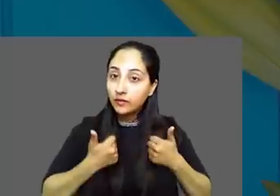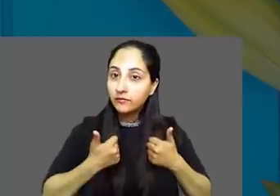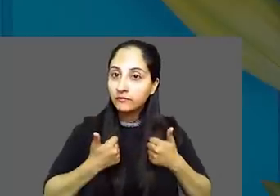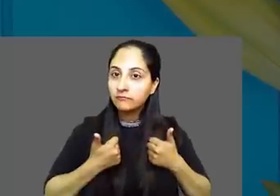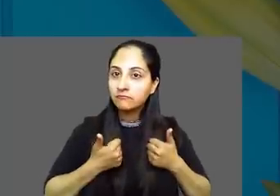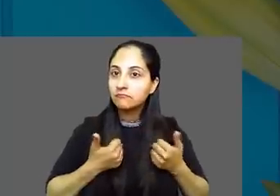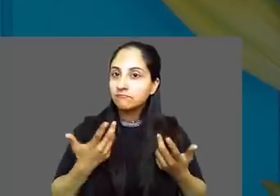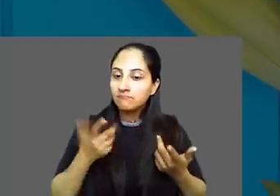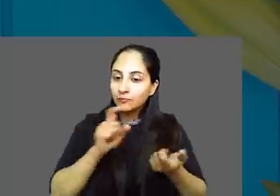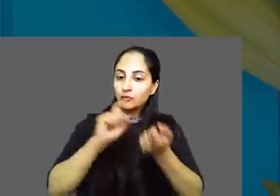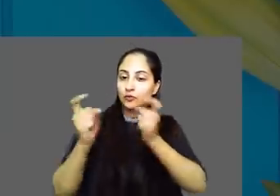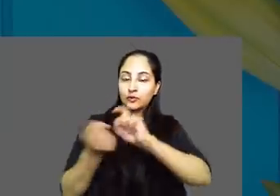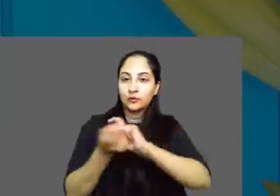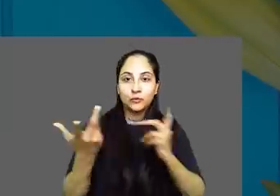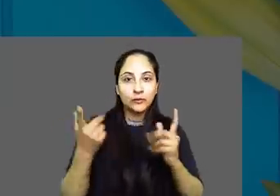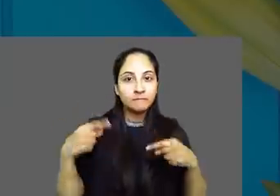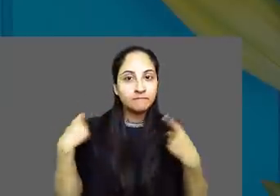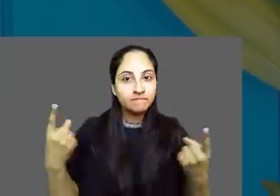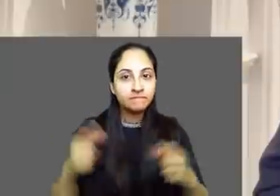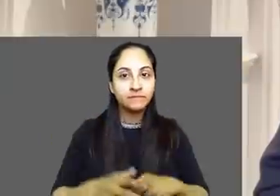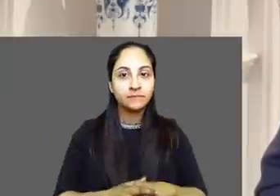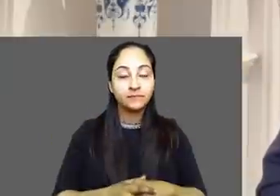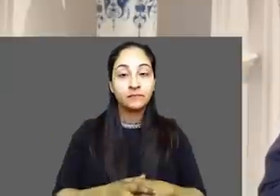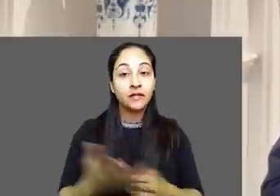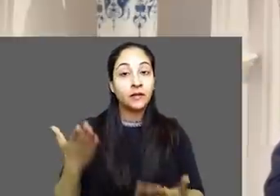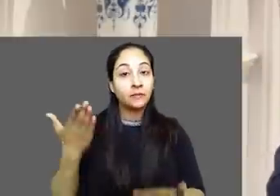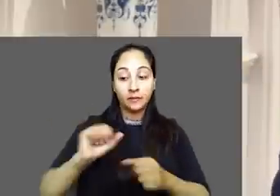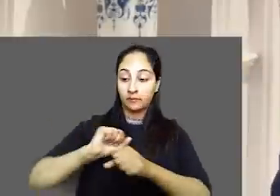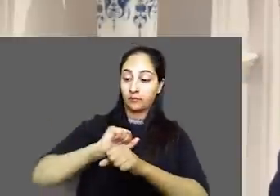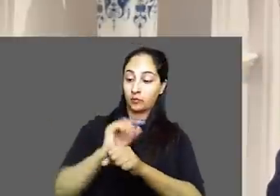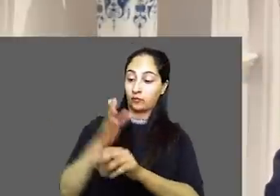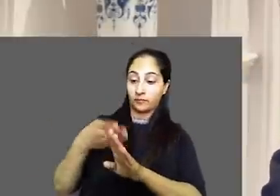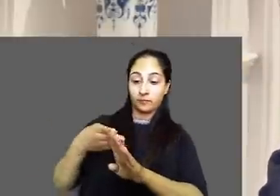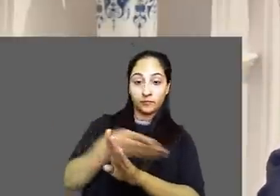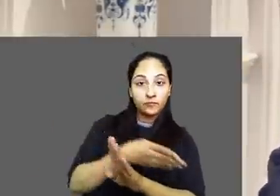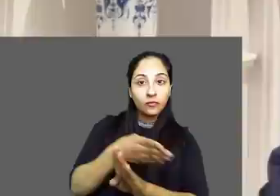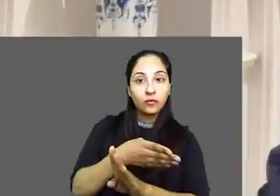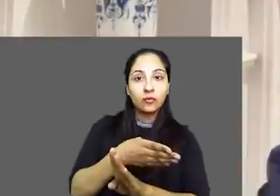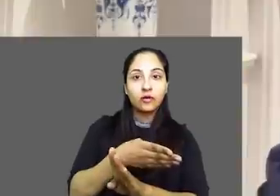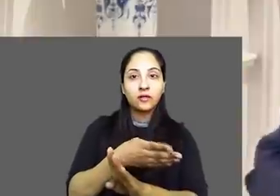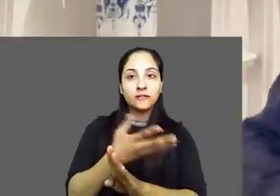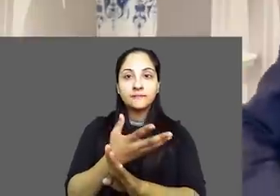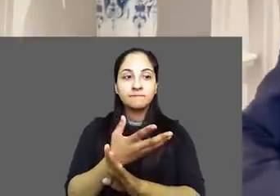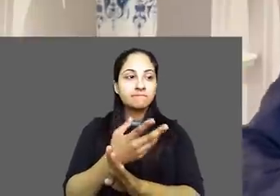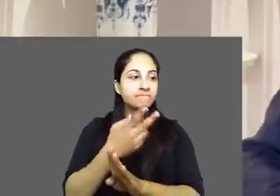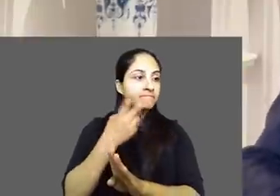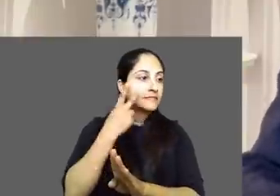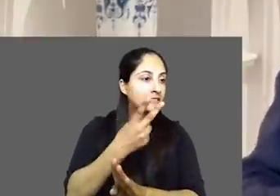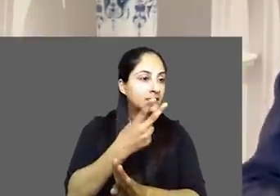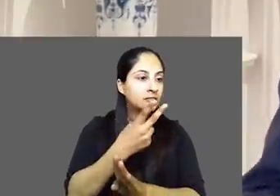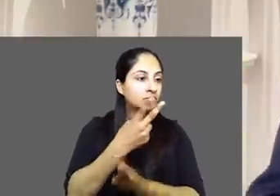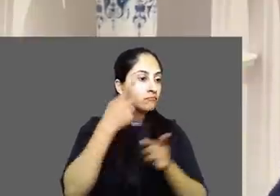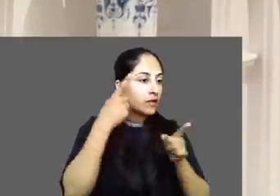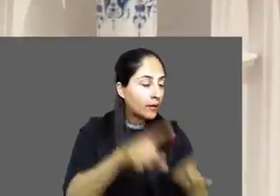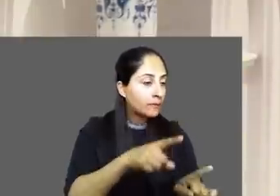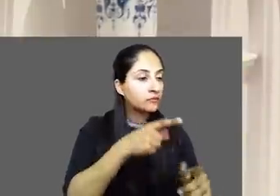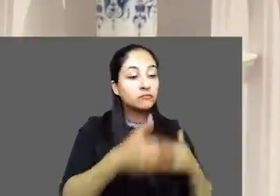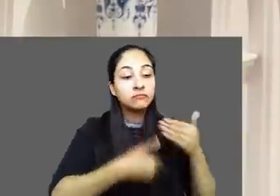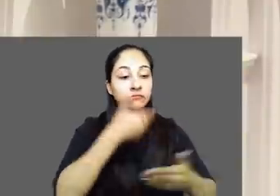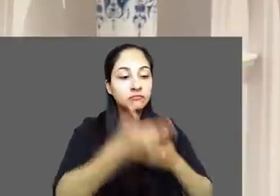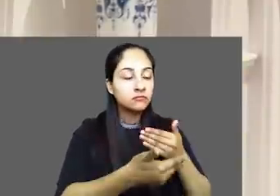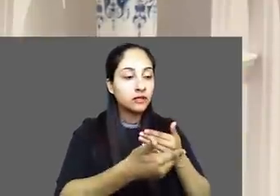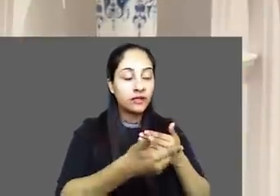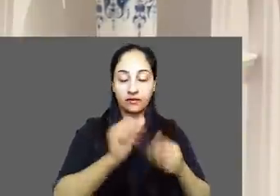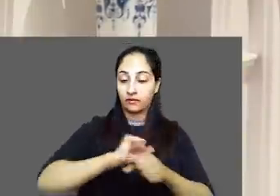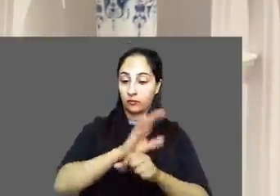maybe having this pandemic expose otherwise? You know, I think in terms of, you know, the Jamaati work